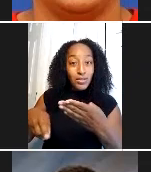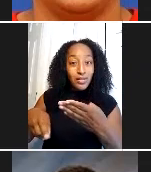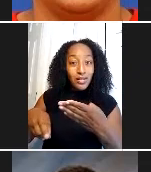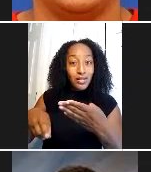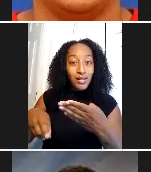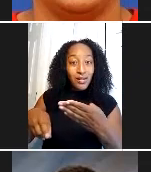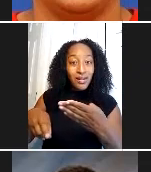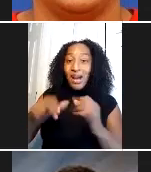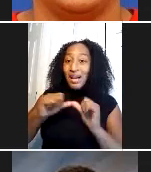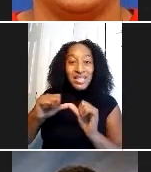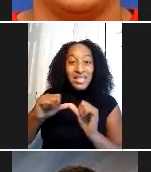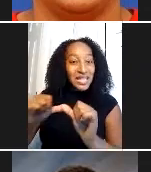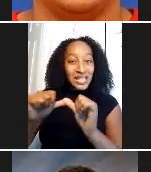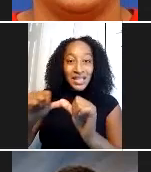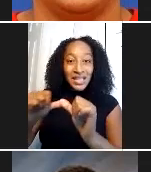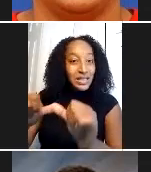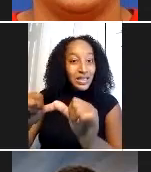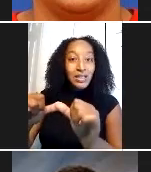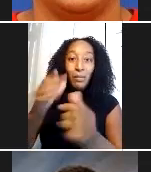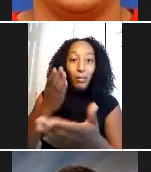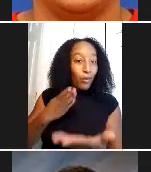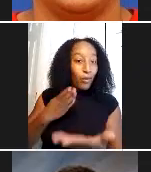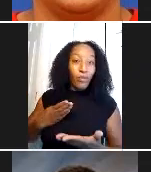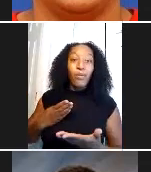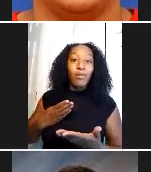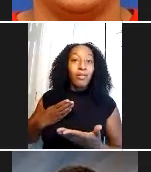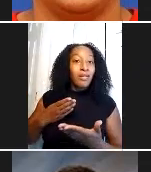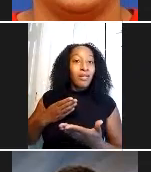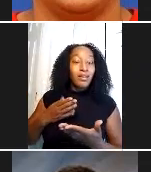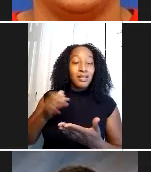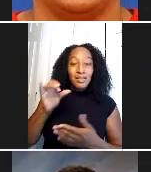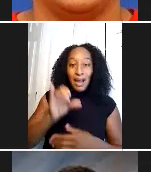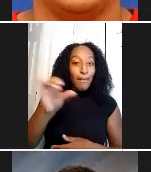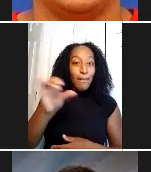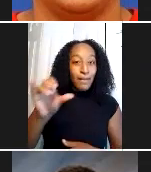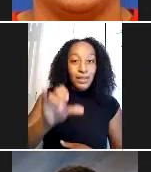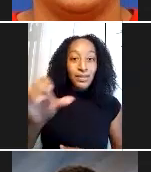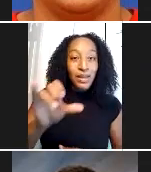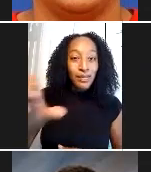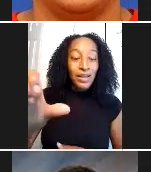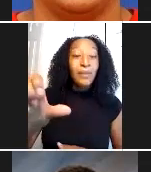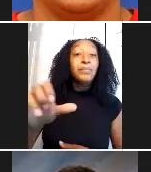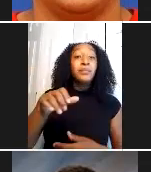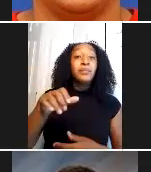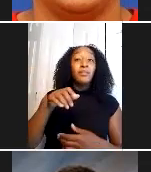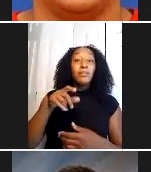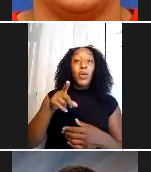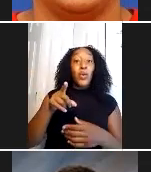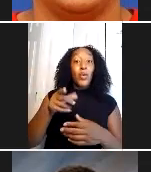other experiments that have been done in that area, right? So reproducibility,